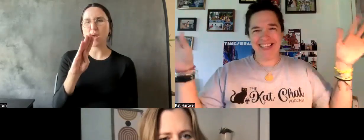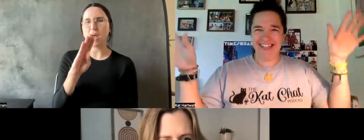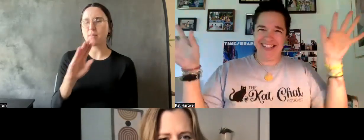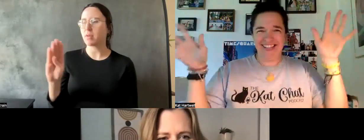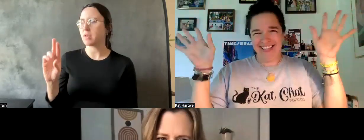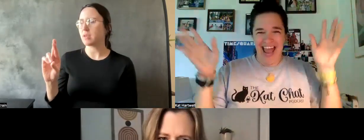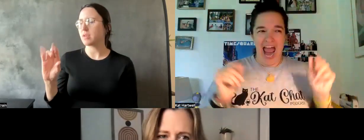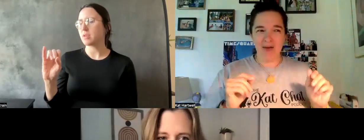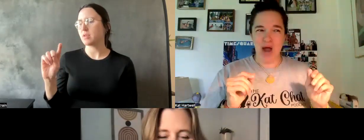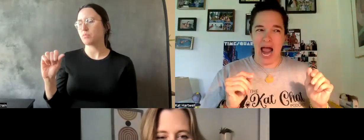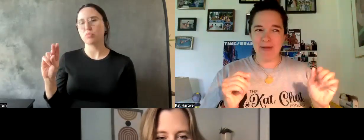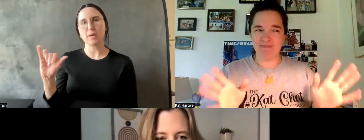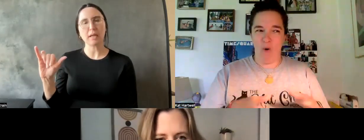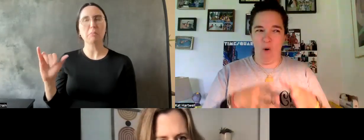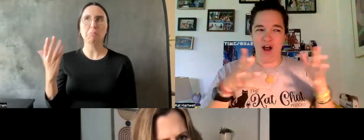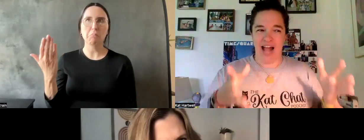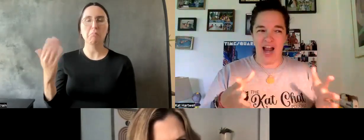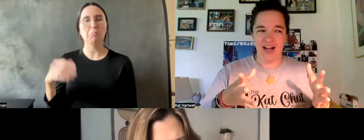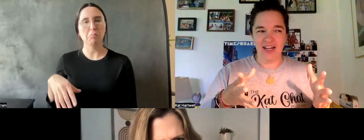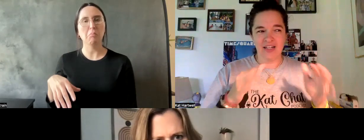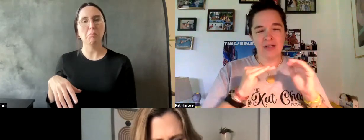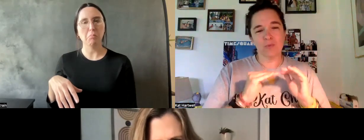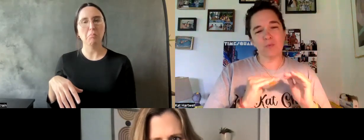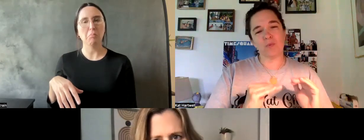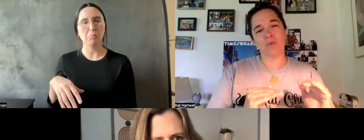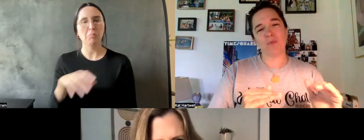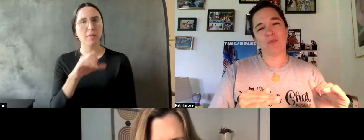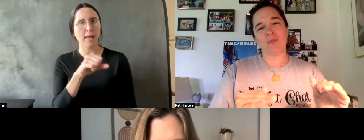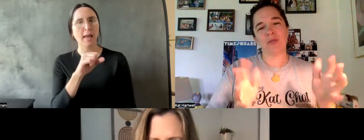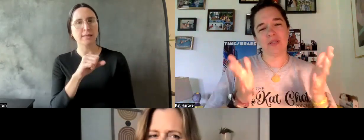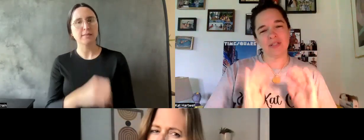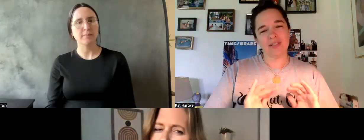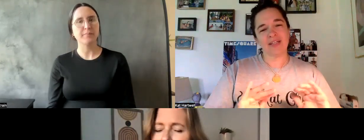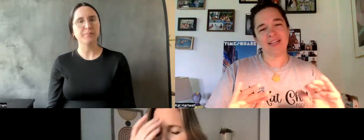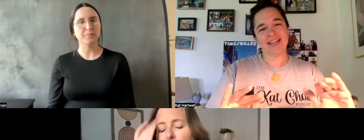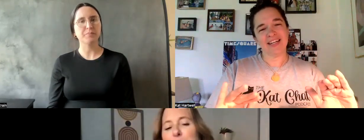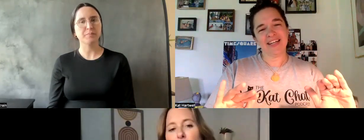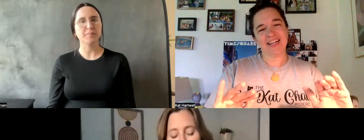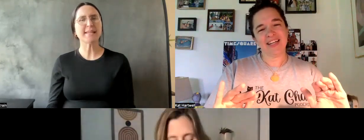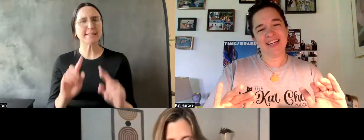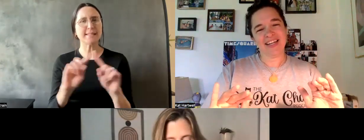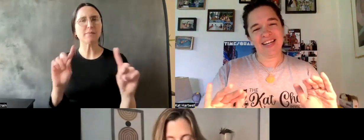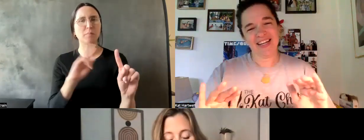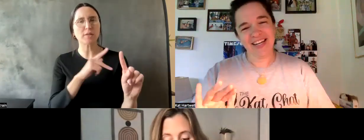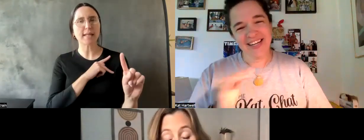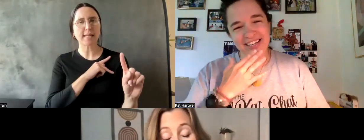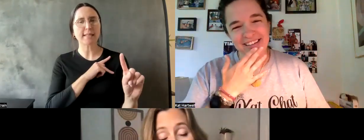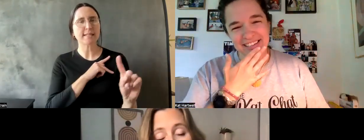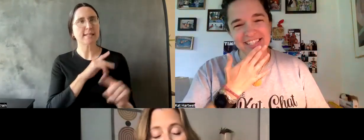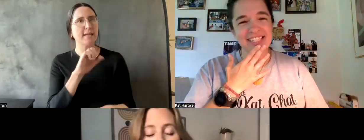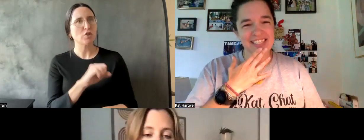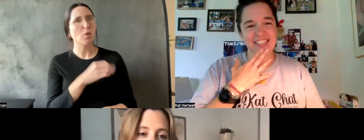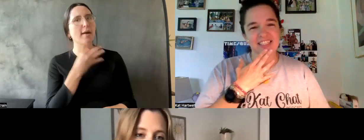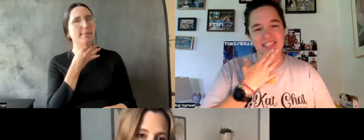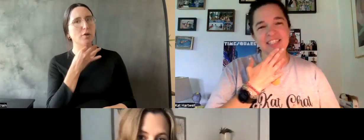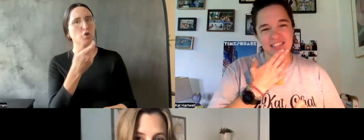darling, right, right. Robin more Rob's like very, yeah, I don't know. So I'm curious. I want to watch it